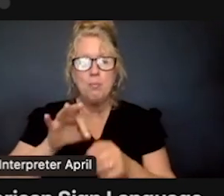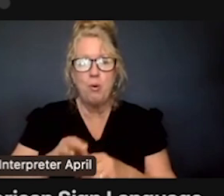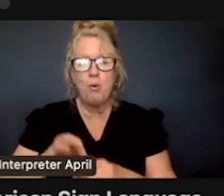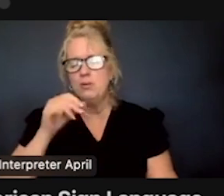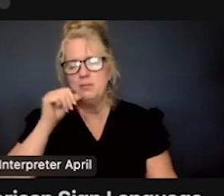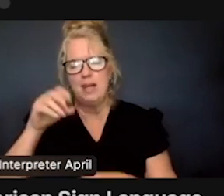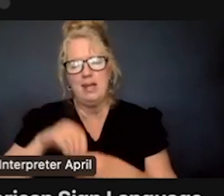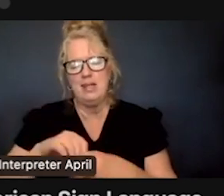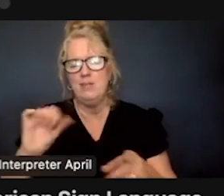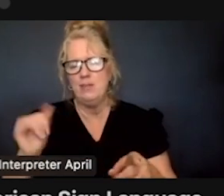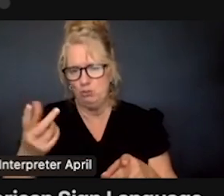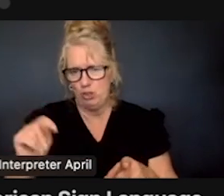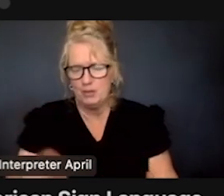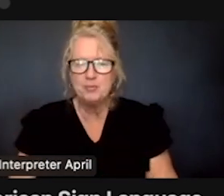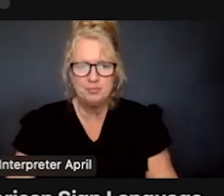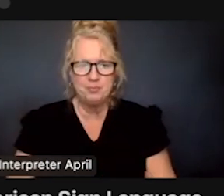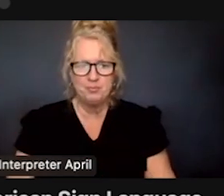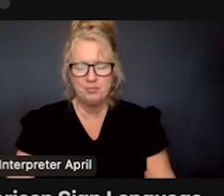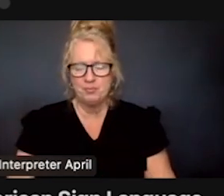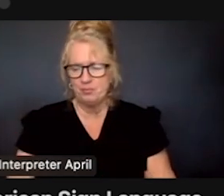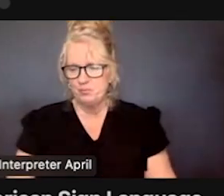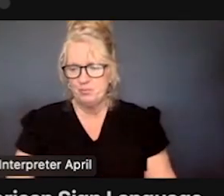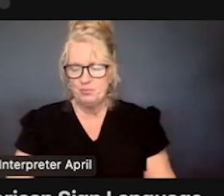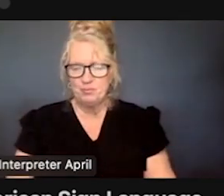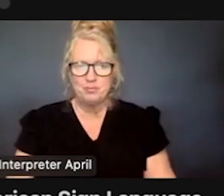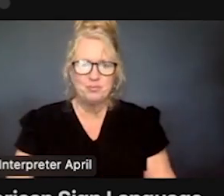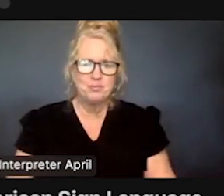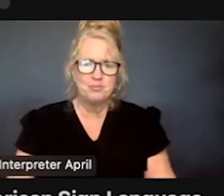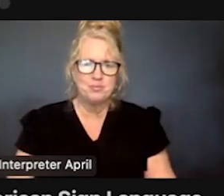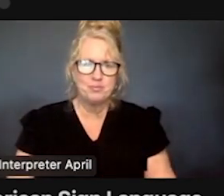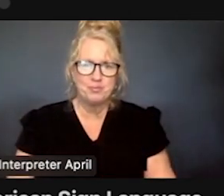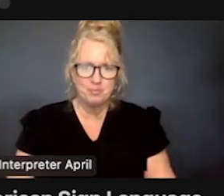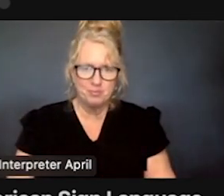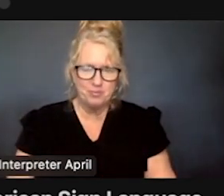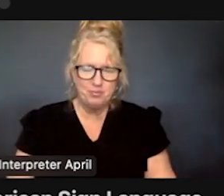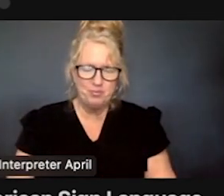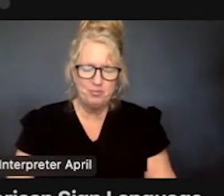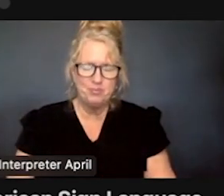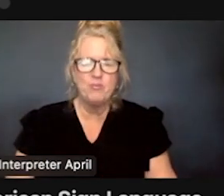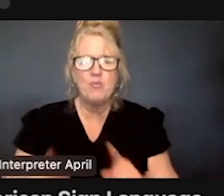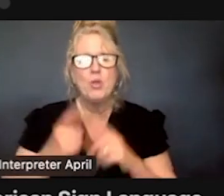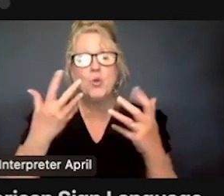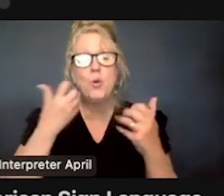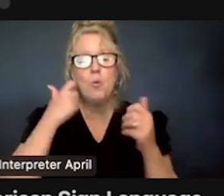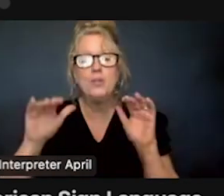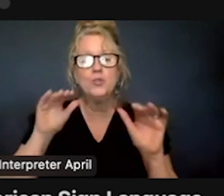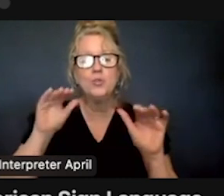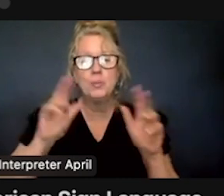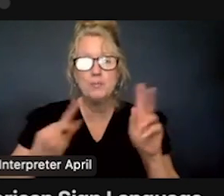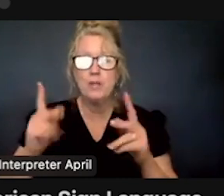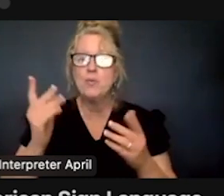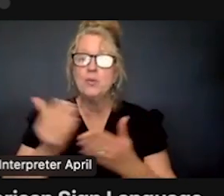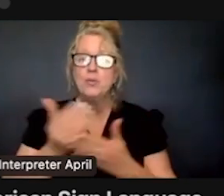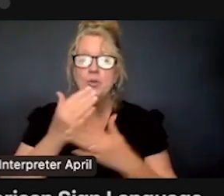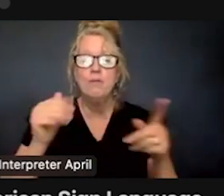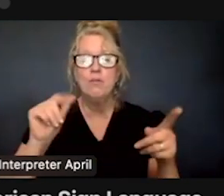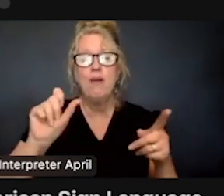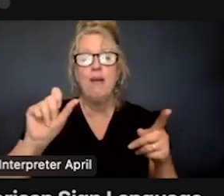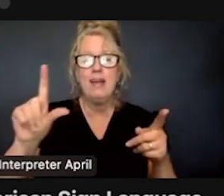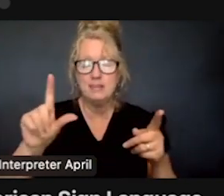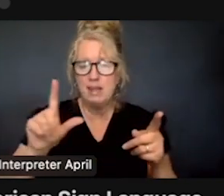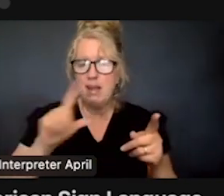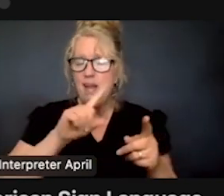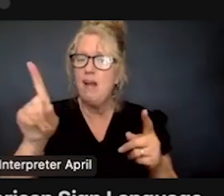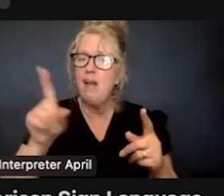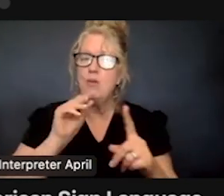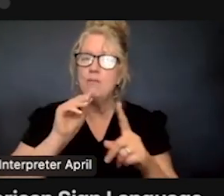chat. So love that. Want to also remind folks about the new ASL feature. So this